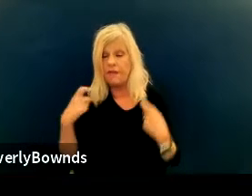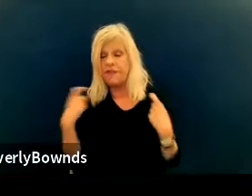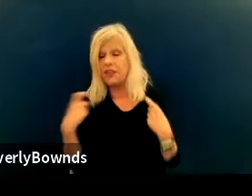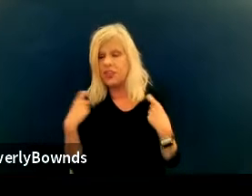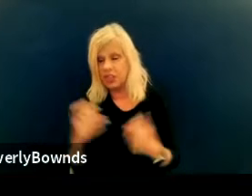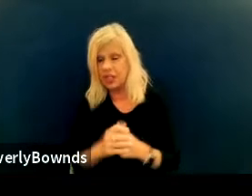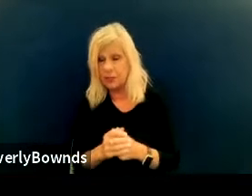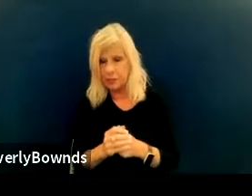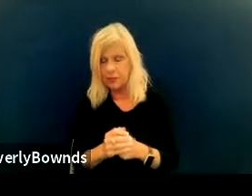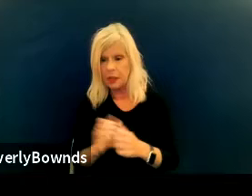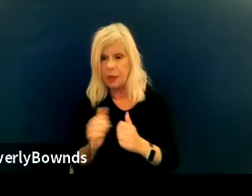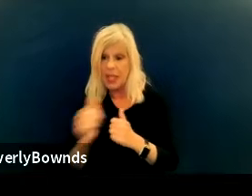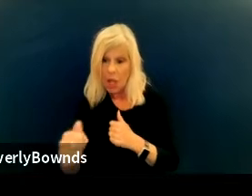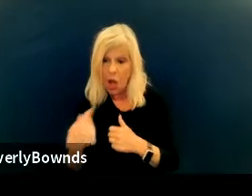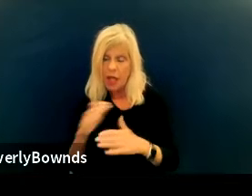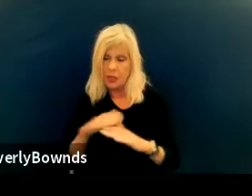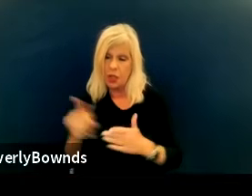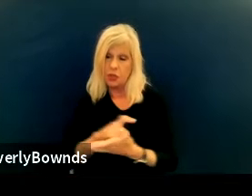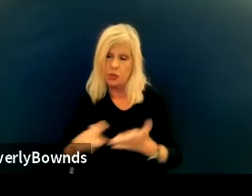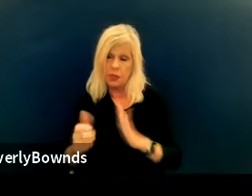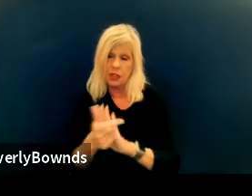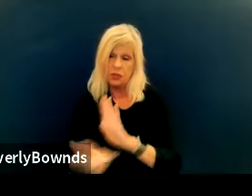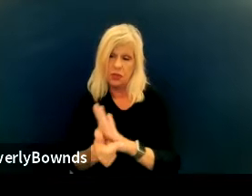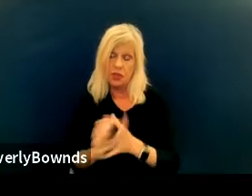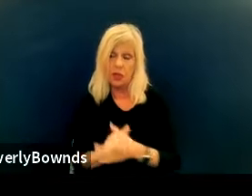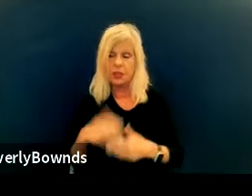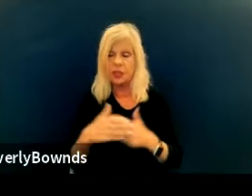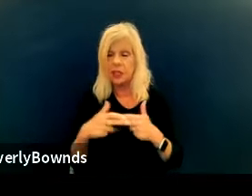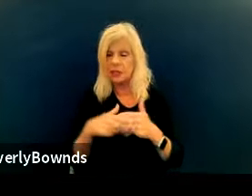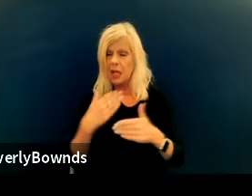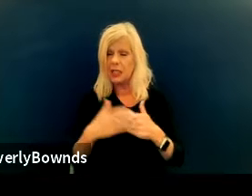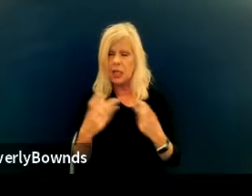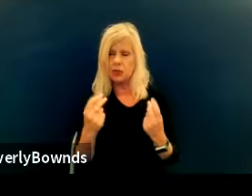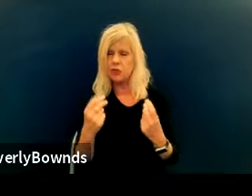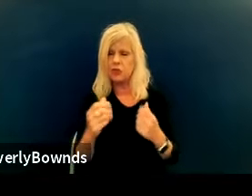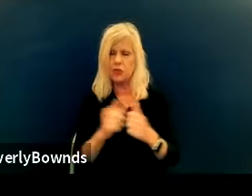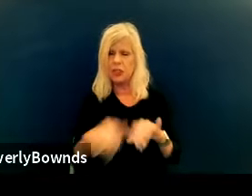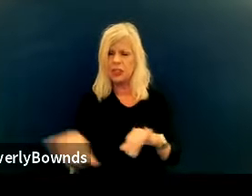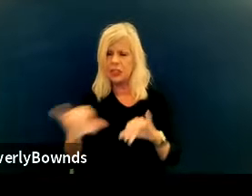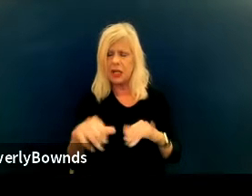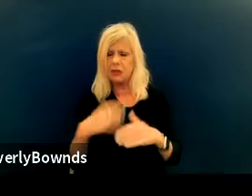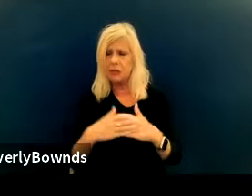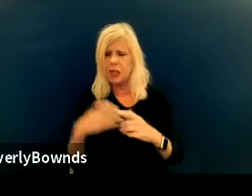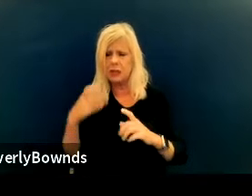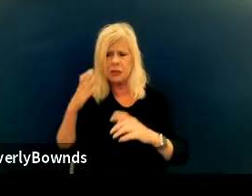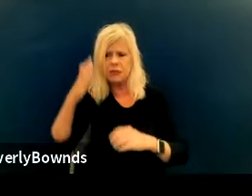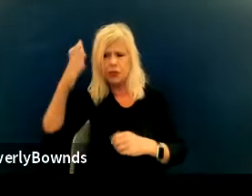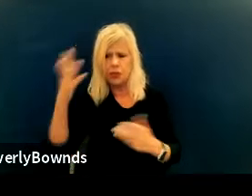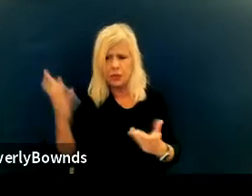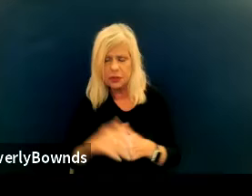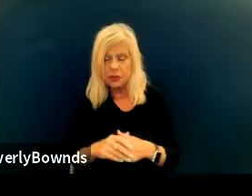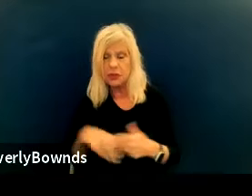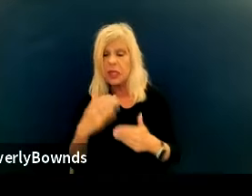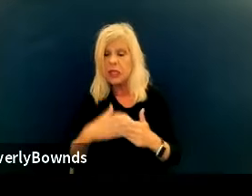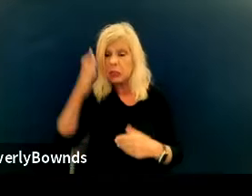your non-discrimination laws. Next slide. So what are our next steps with the standards? And this has been a quick overview, but our next